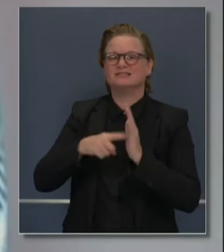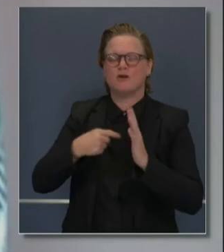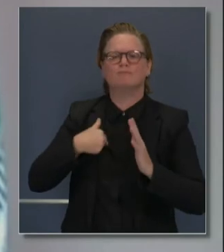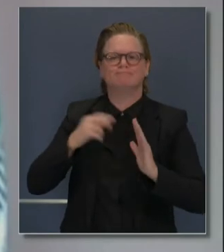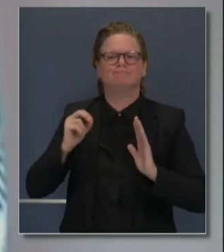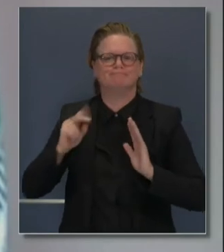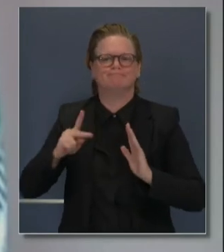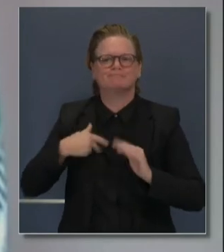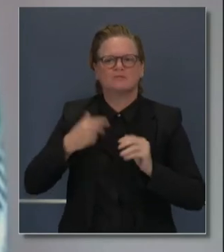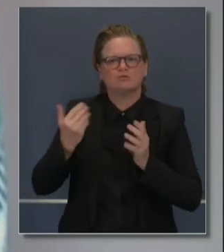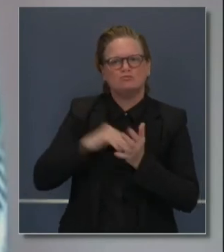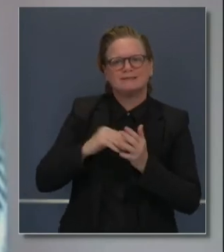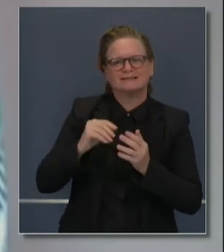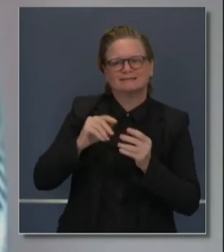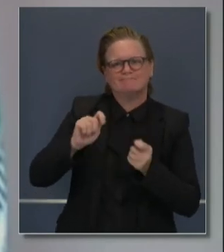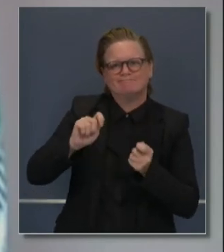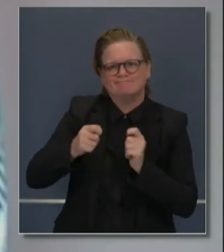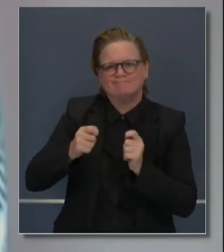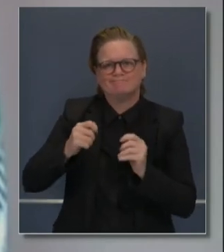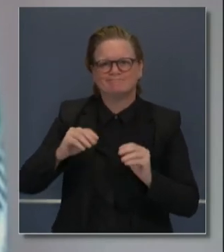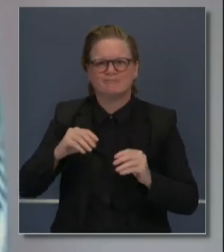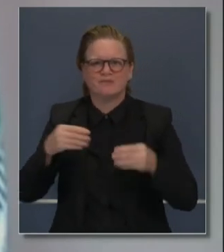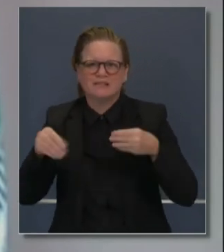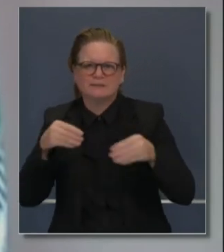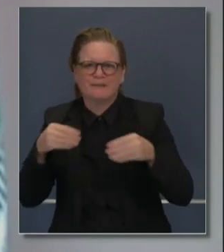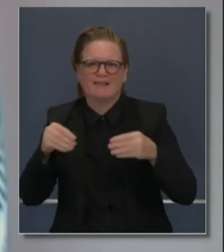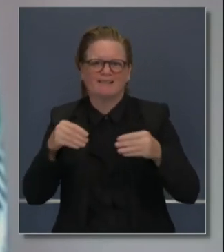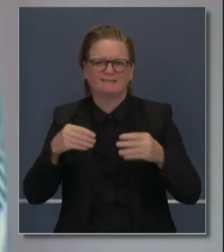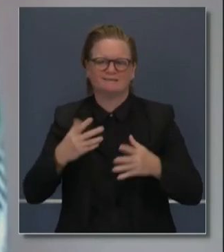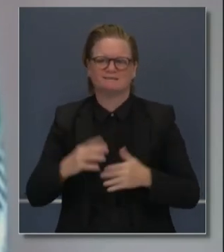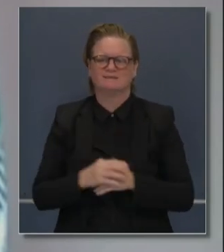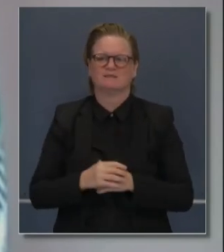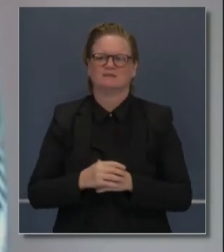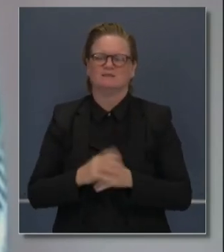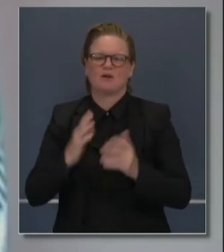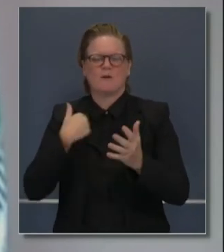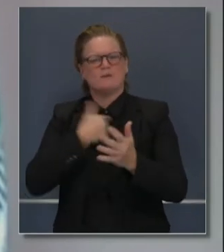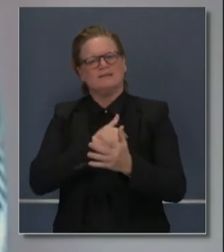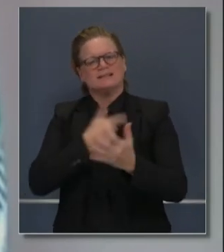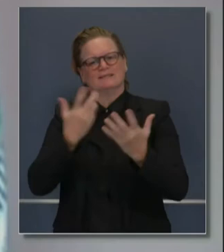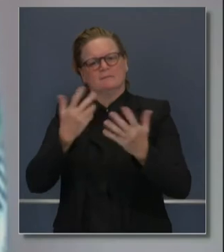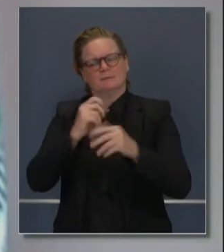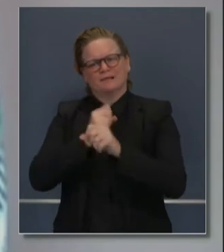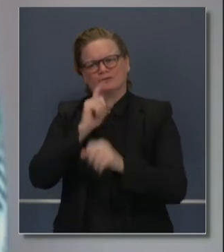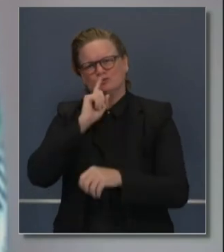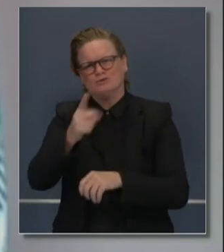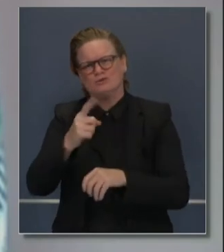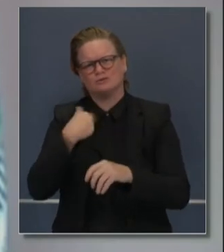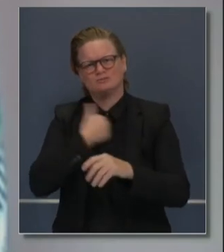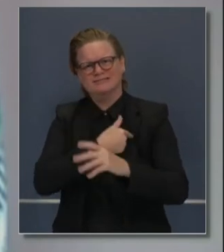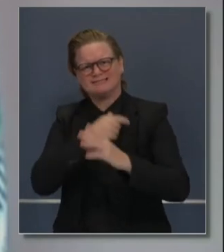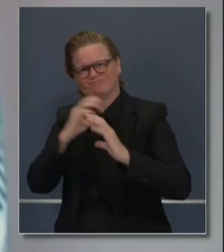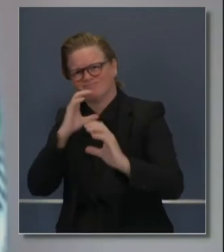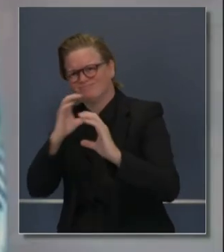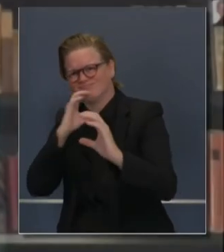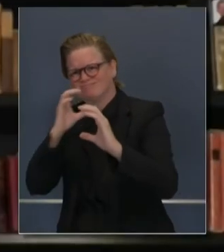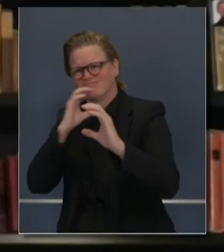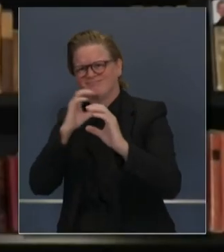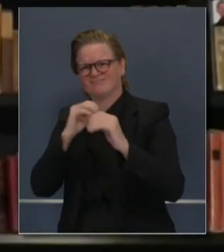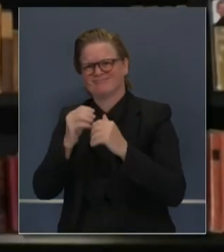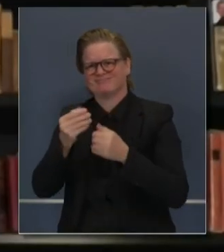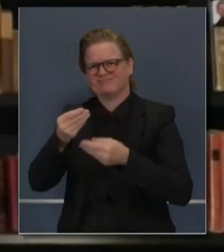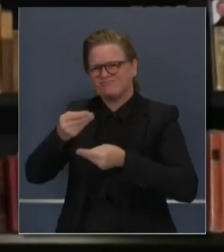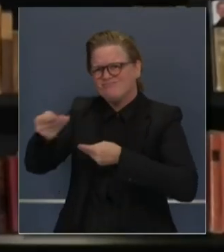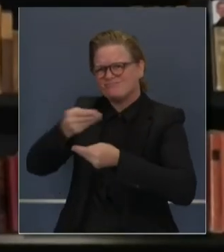specific systems to make sure that we time it correctly to make sure that capacity is available when we need it. Yeah. And on